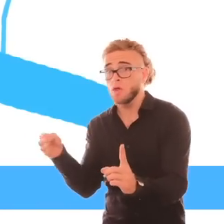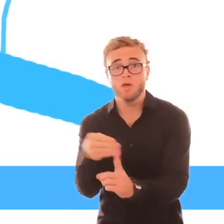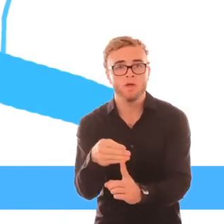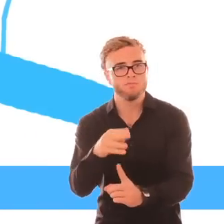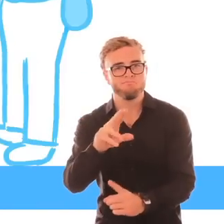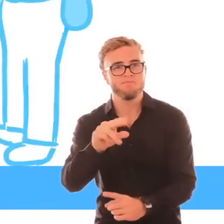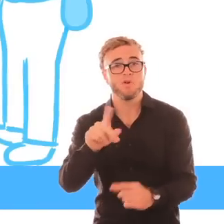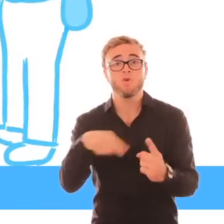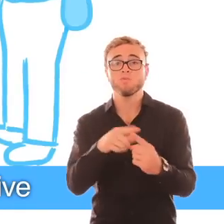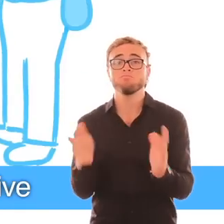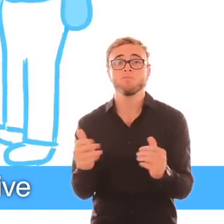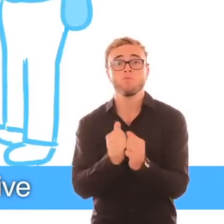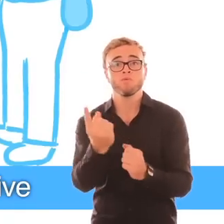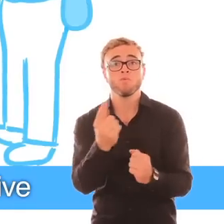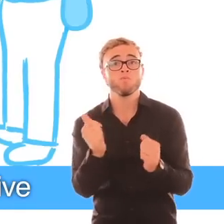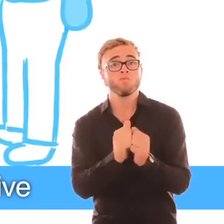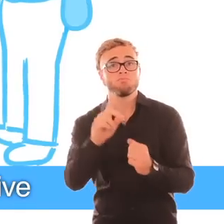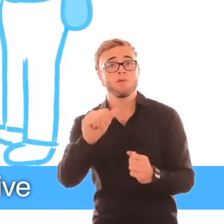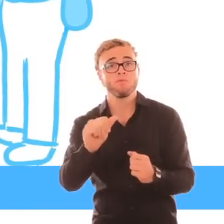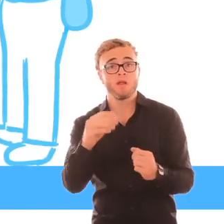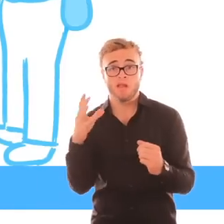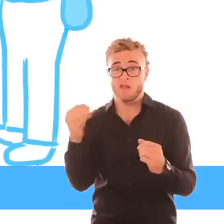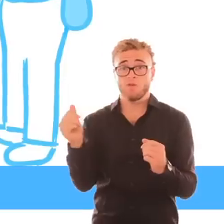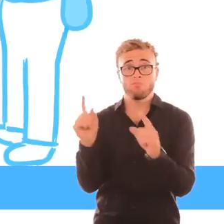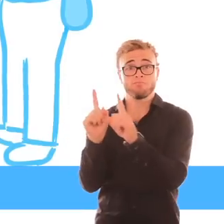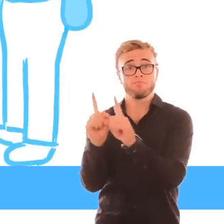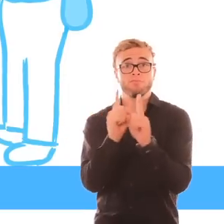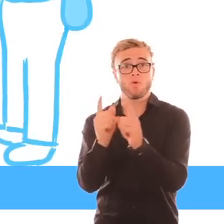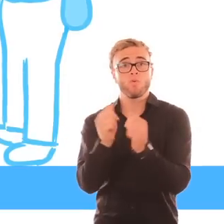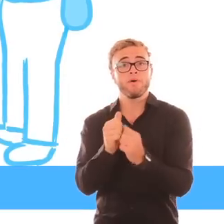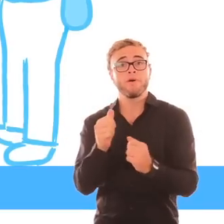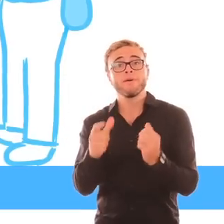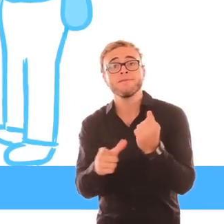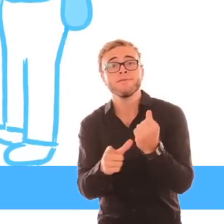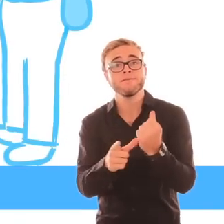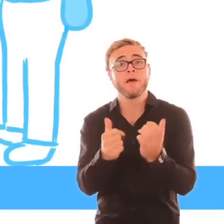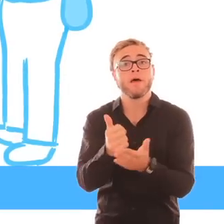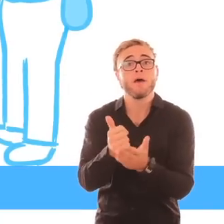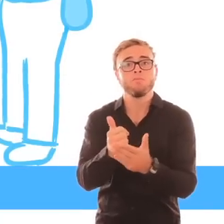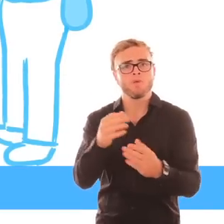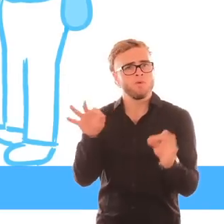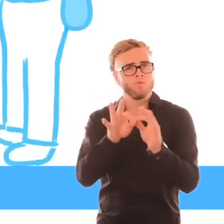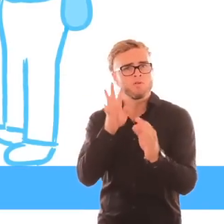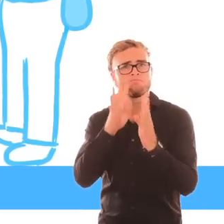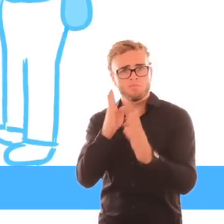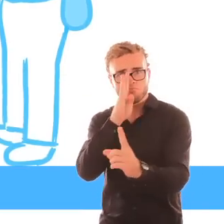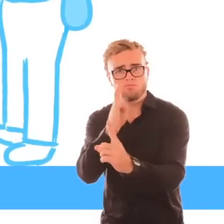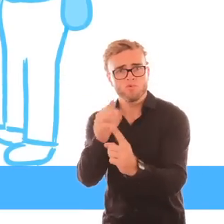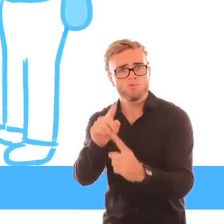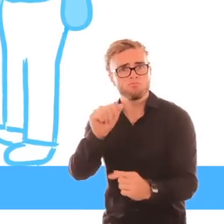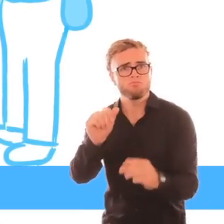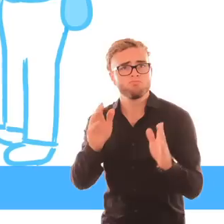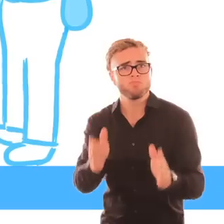someone with a disability, if the person is accompanied by a relative or personal assistant, be sure to speak to them directly, not over their head to the